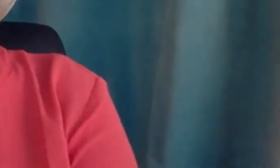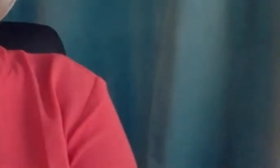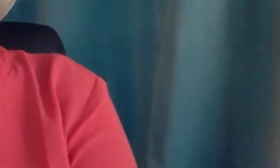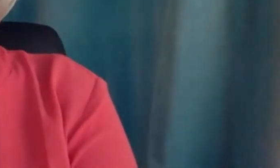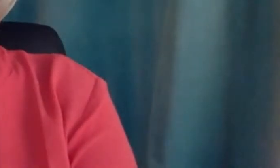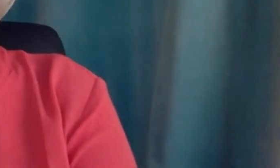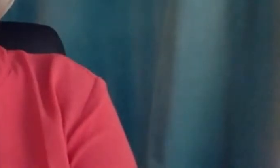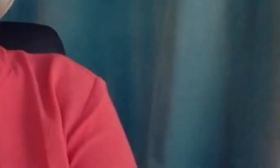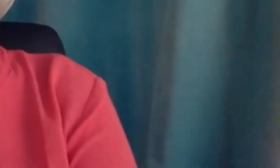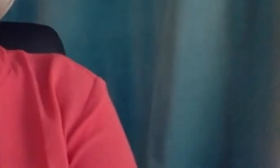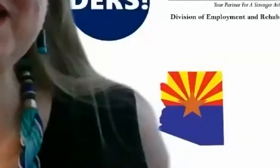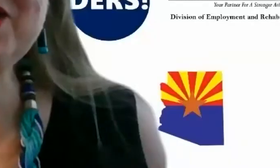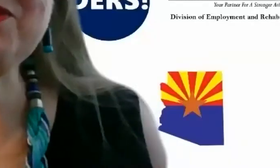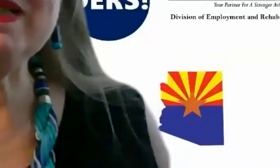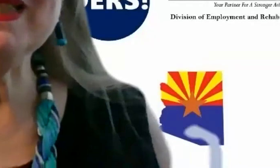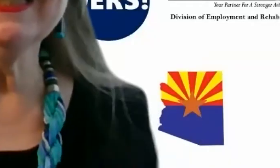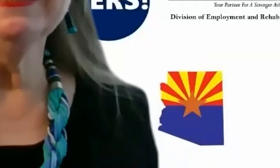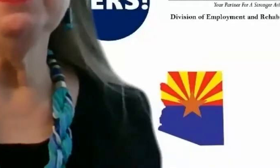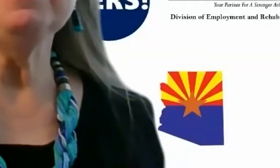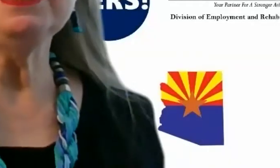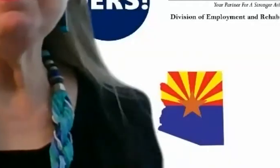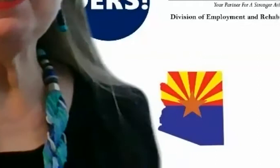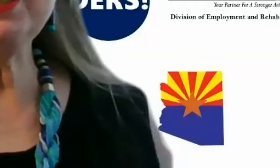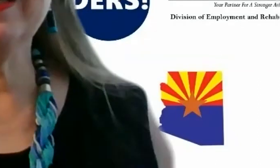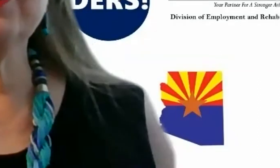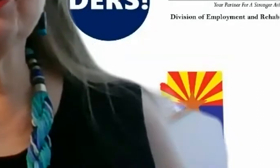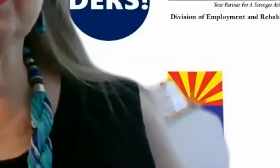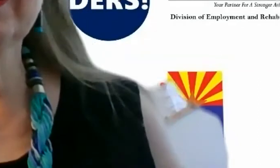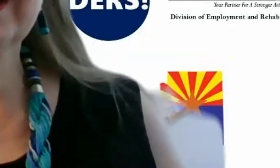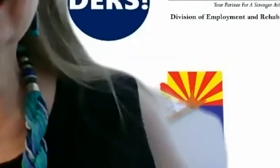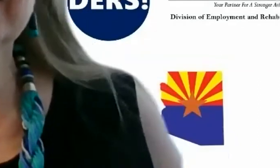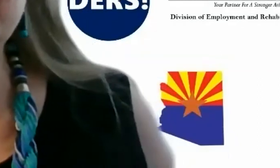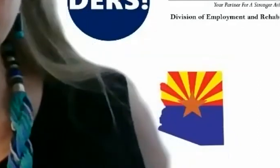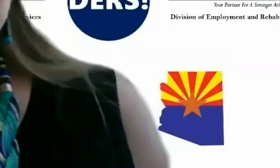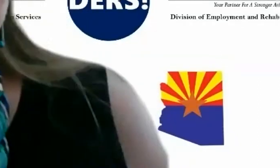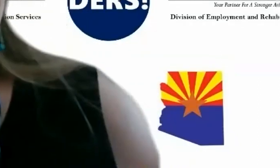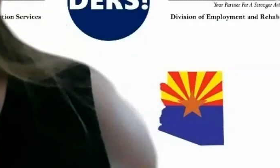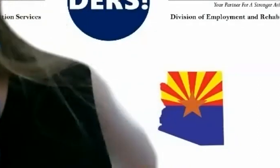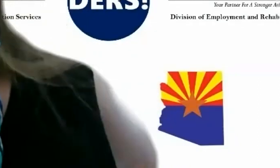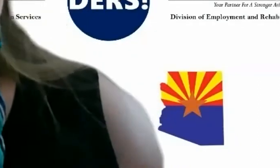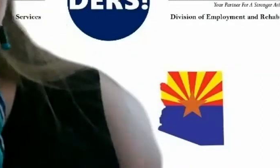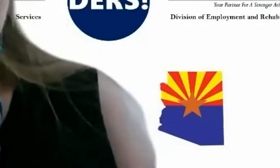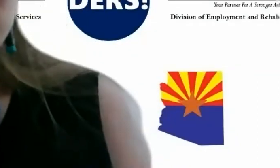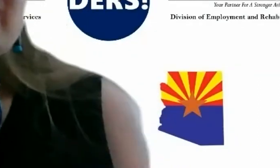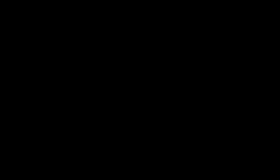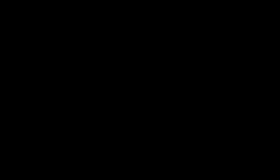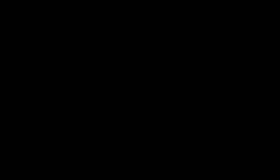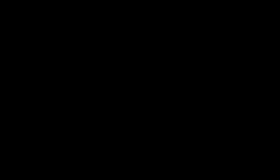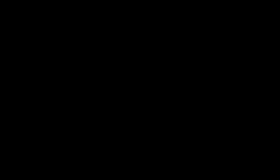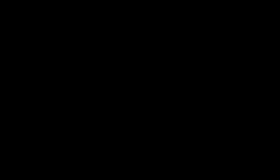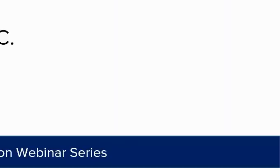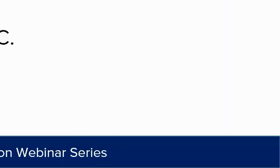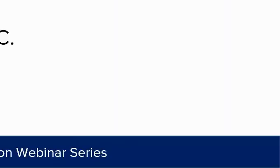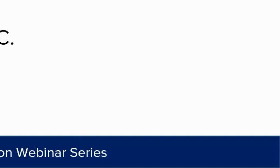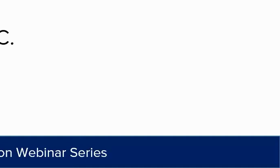Well, thank you, Melissa. I really appreciate your your kind words, and I'm really